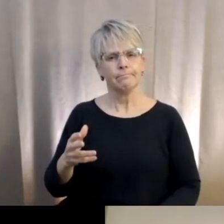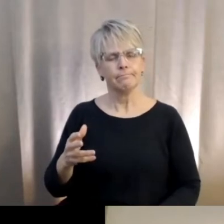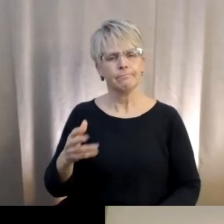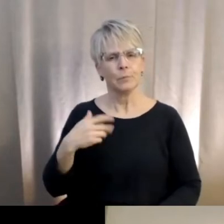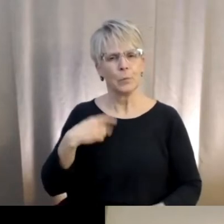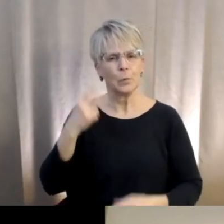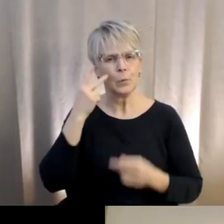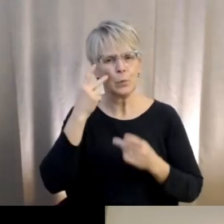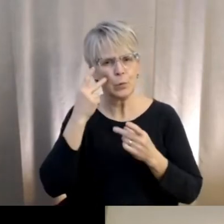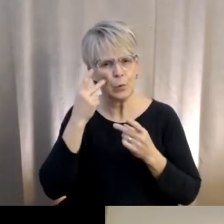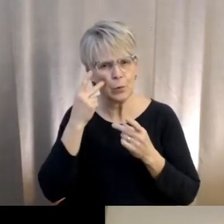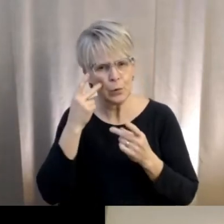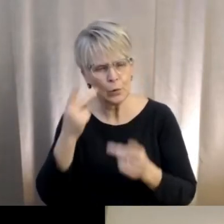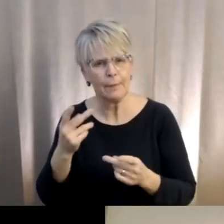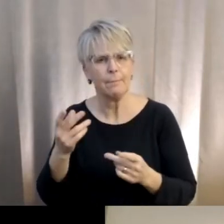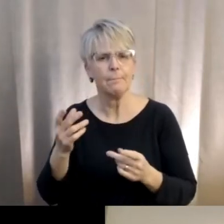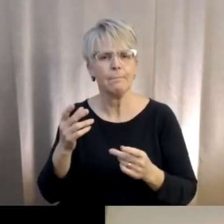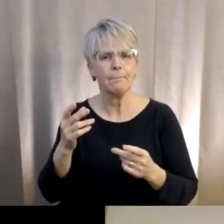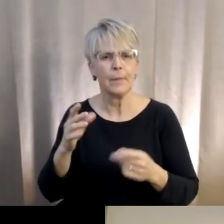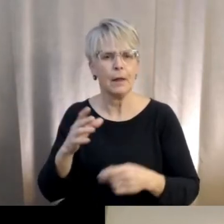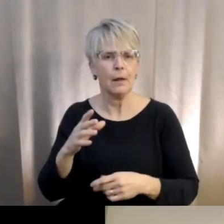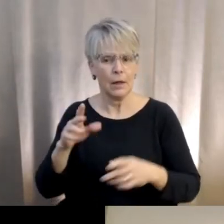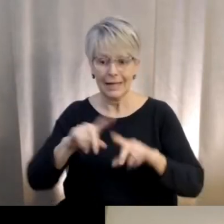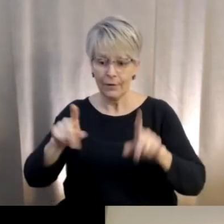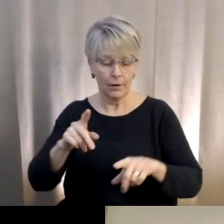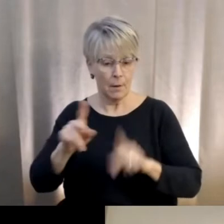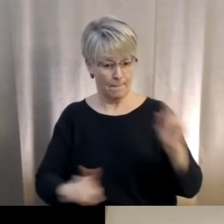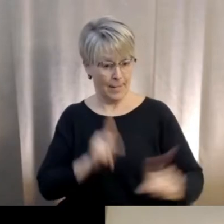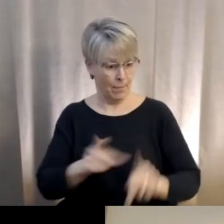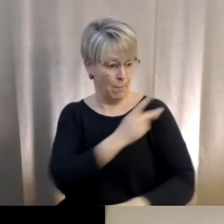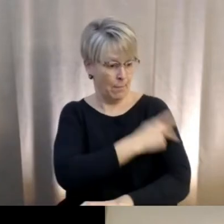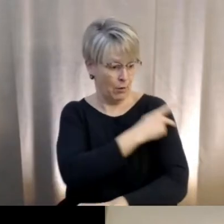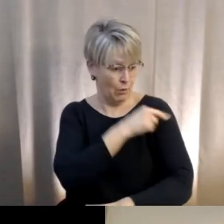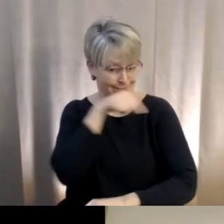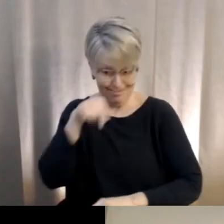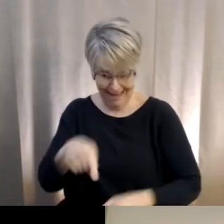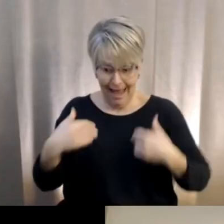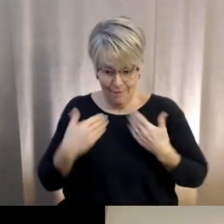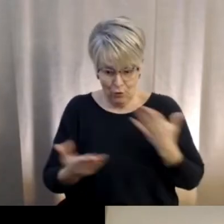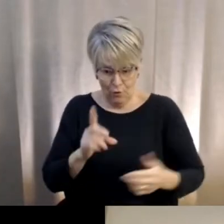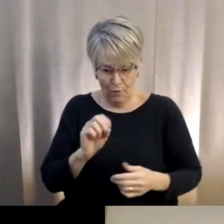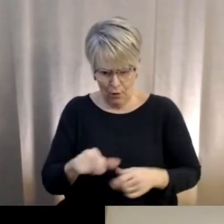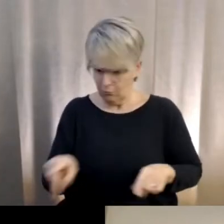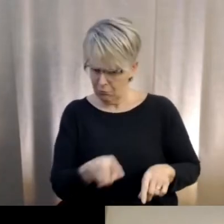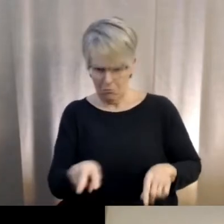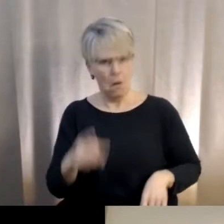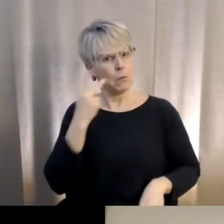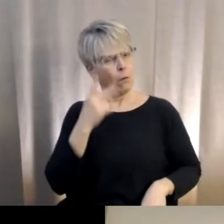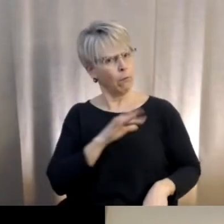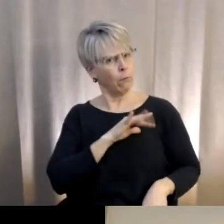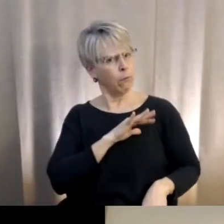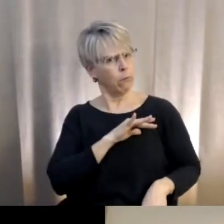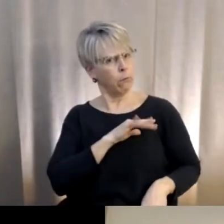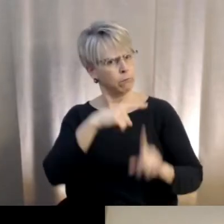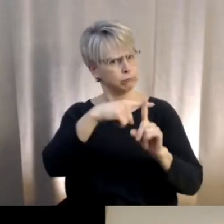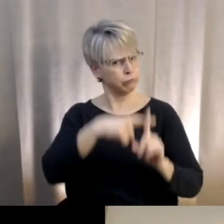the value that we saw with them who had service dogs. And certainly we deal with a lot of them when it comes to mental health or medical